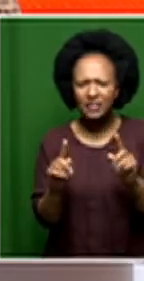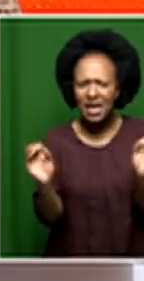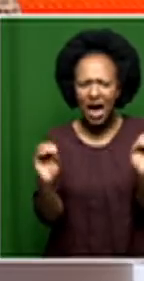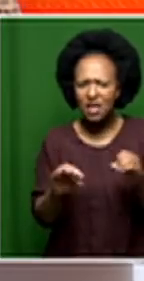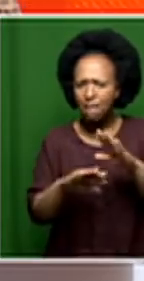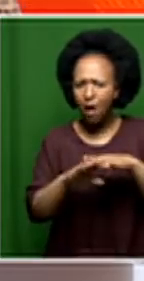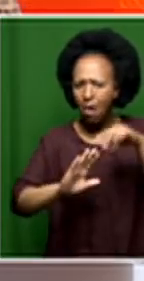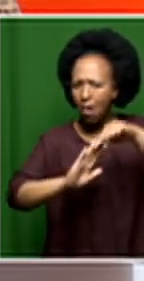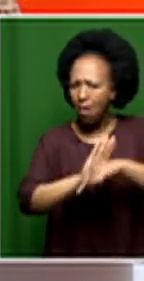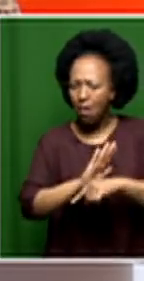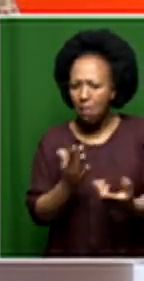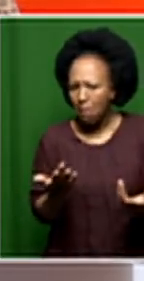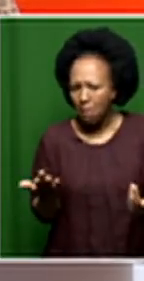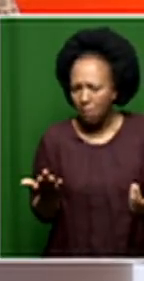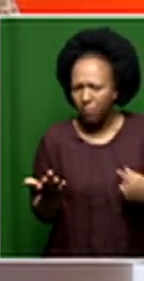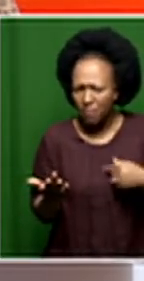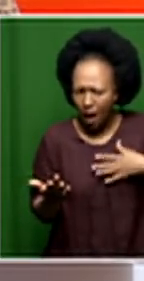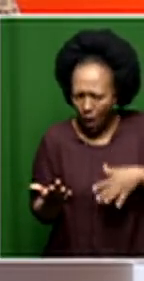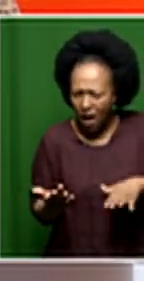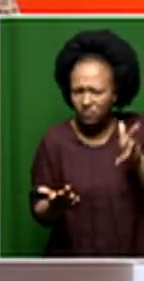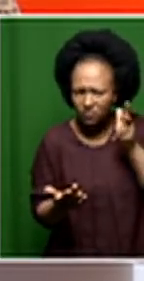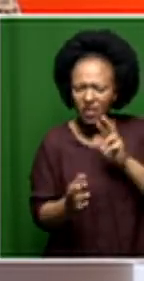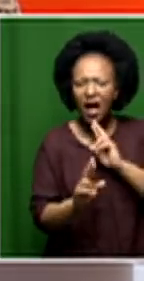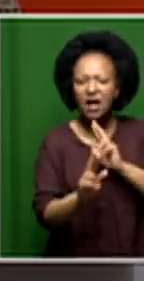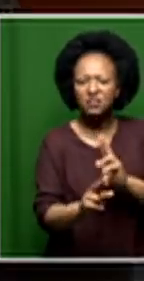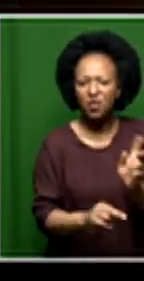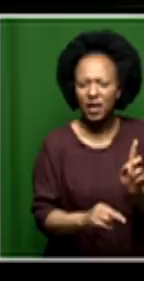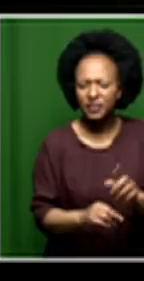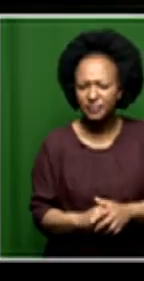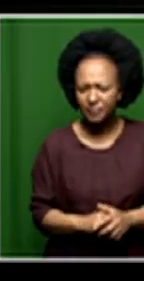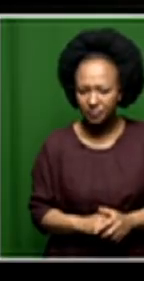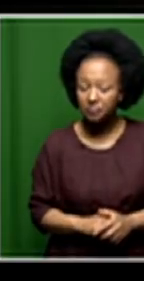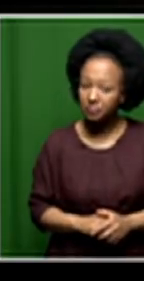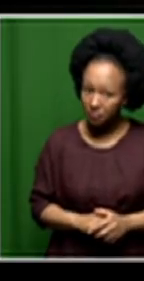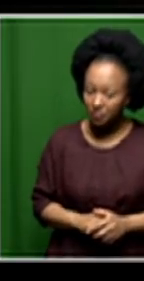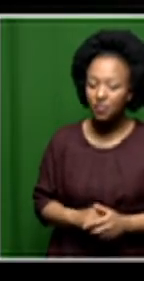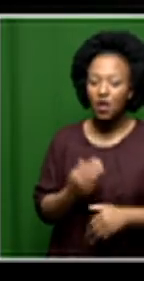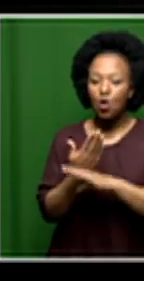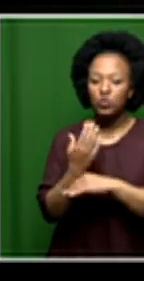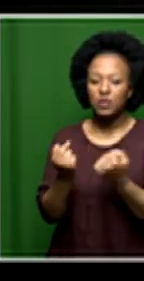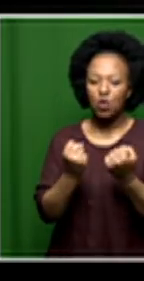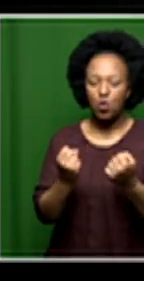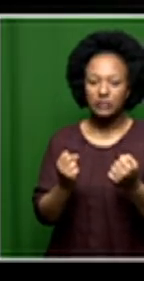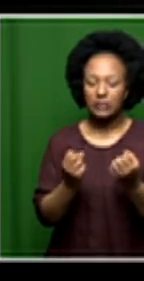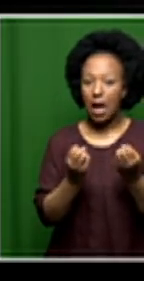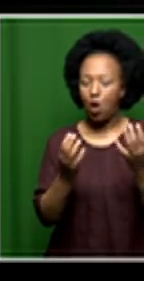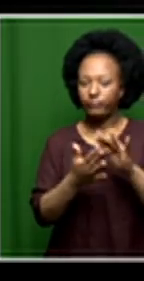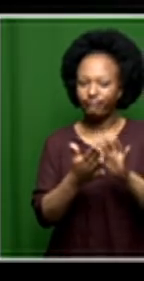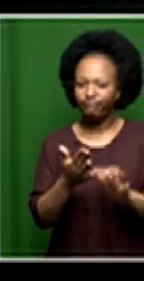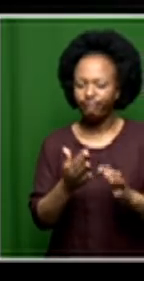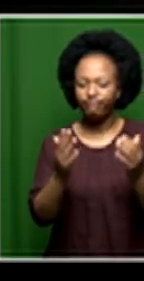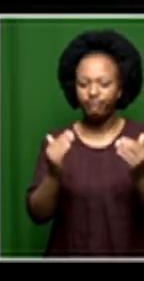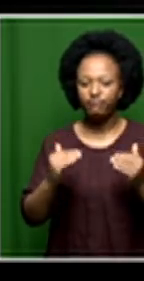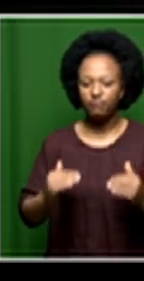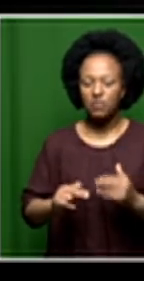that I still would love to have answered. All right, well, that's the trend there for Concord, so there's a lot around it. And